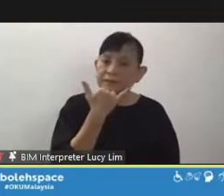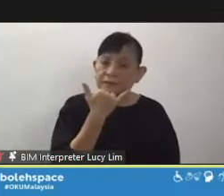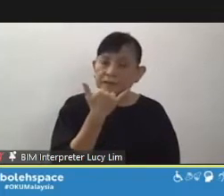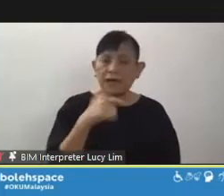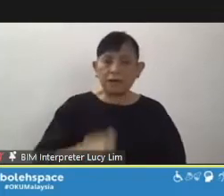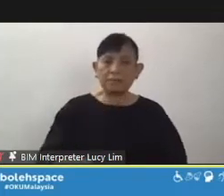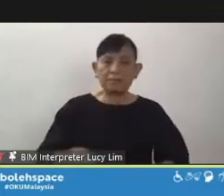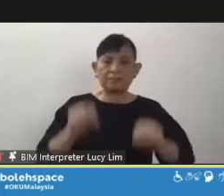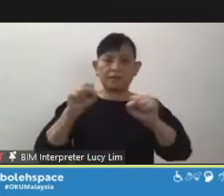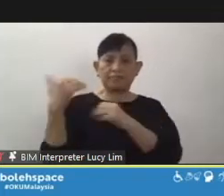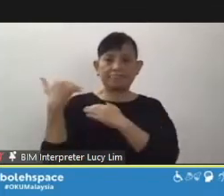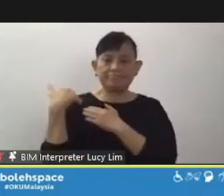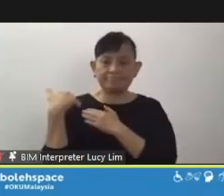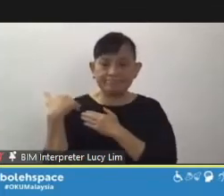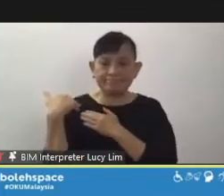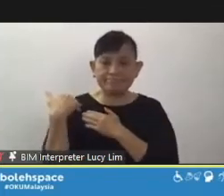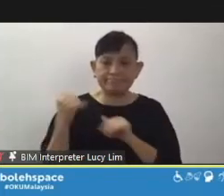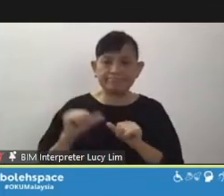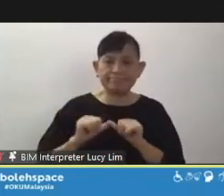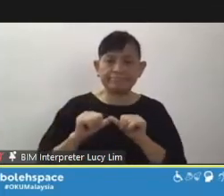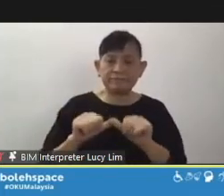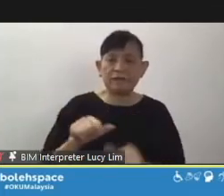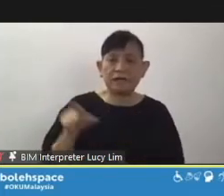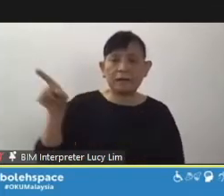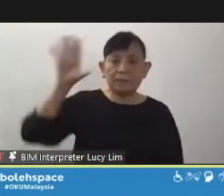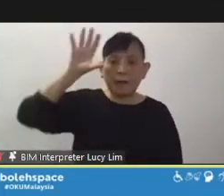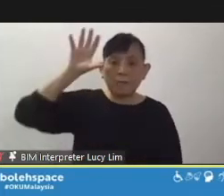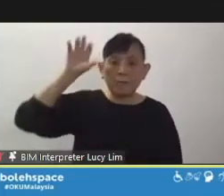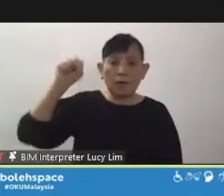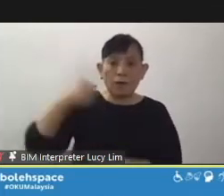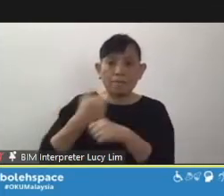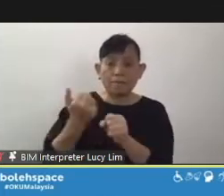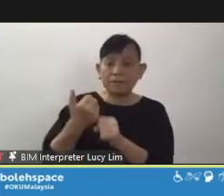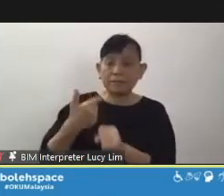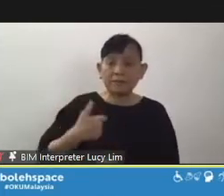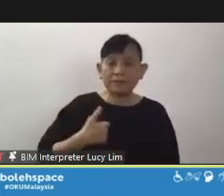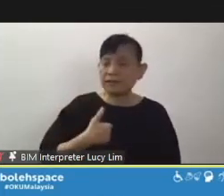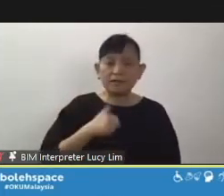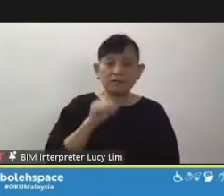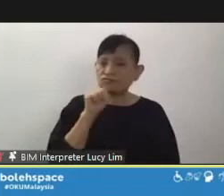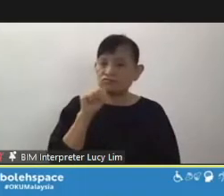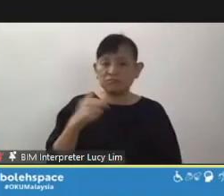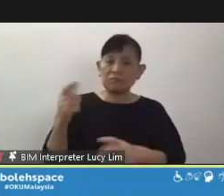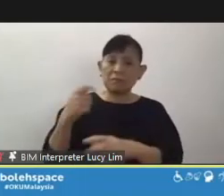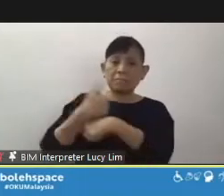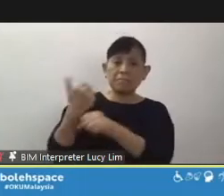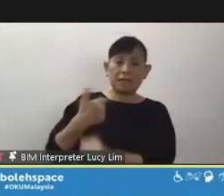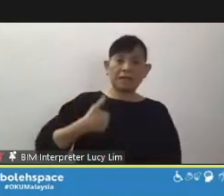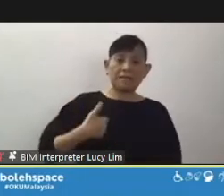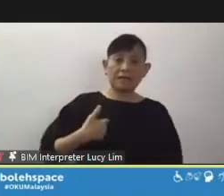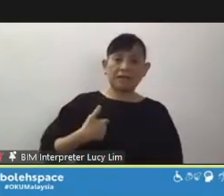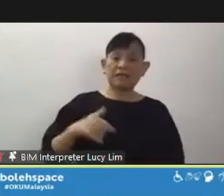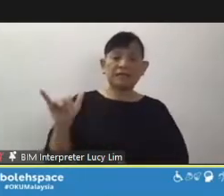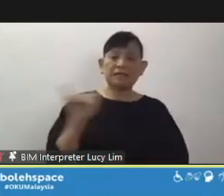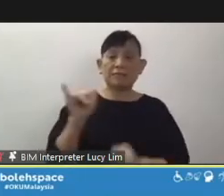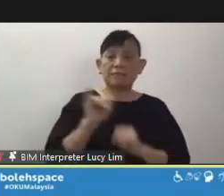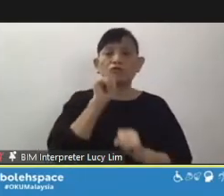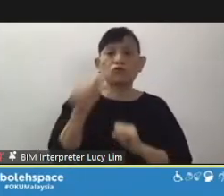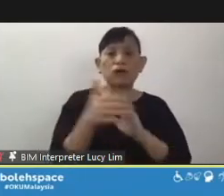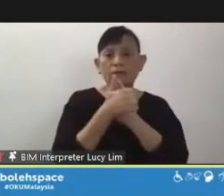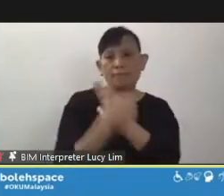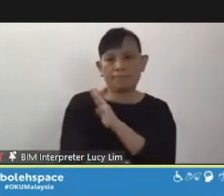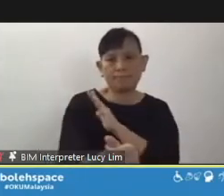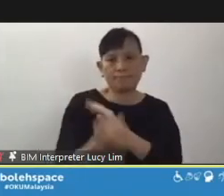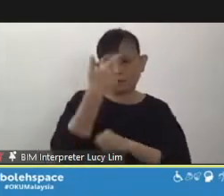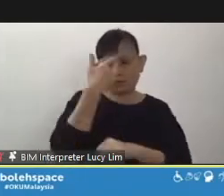it forever. And he makes me think that I am not capable to work at that particular place. Like, okay, maybe you